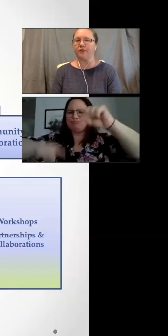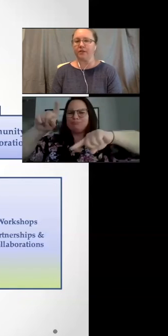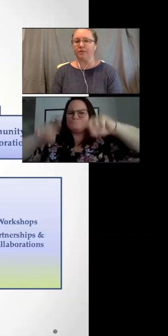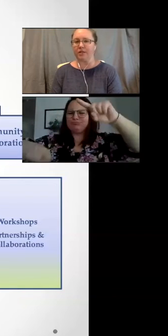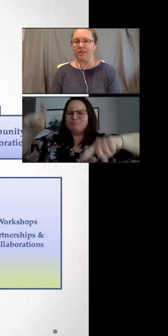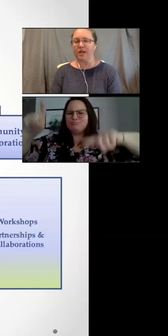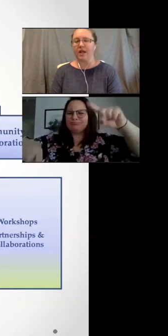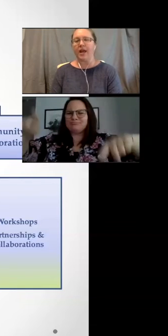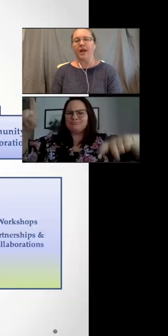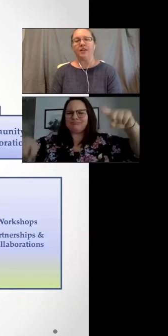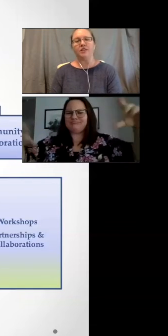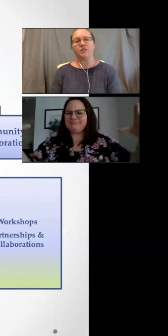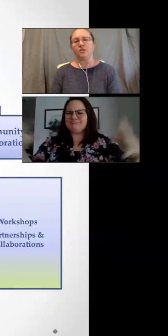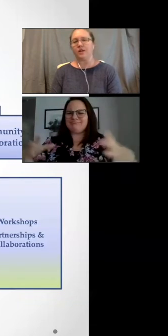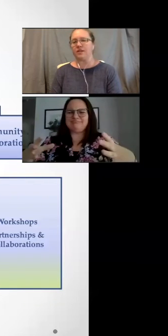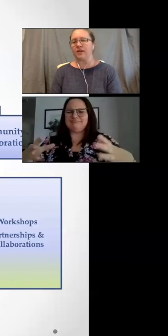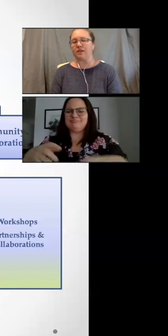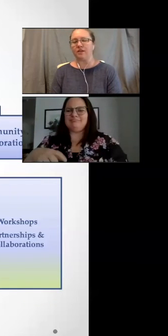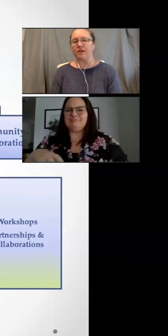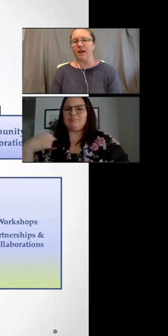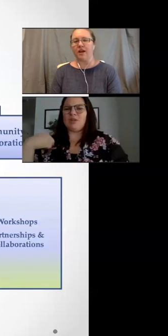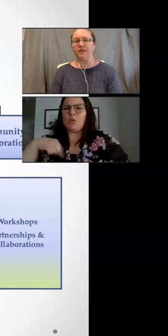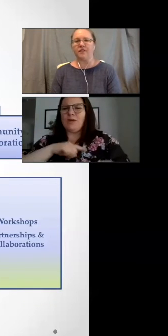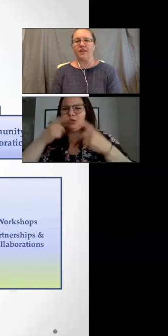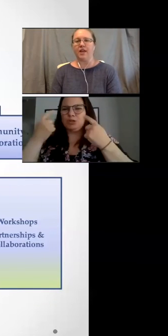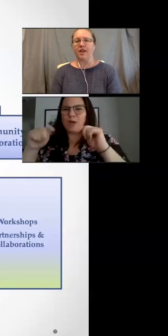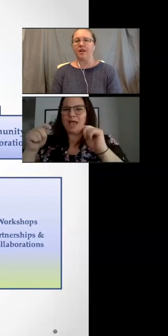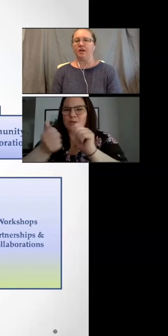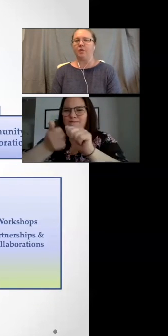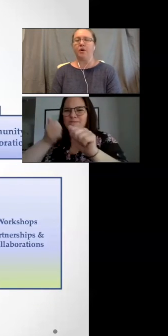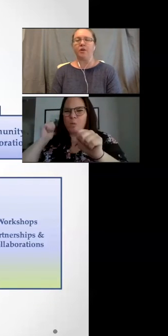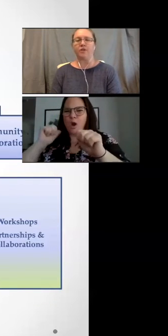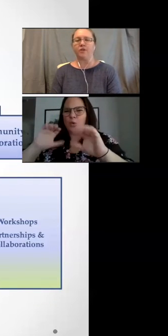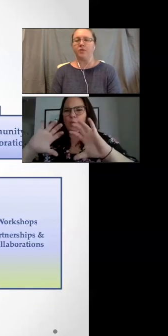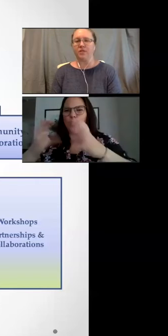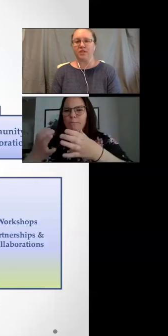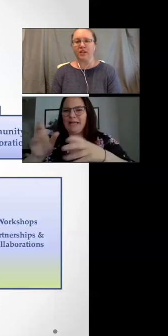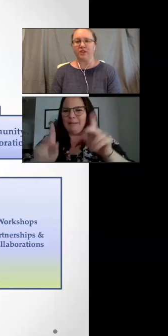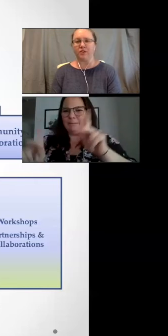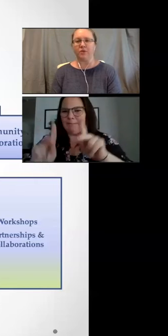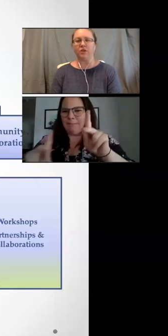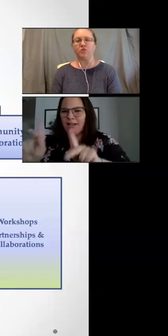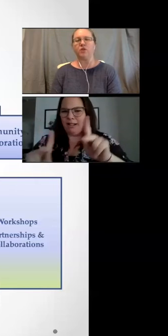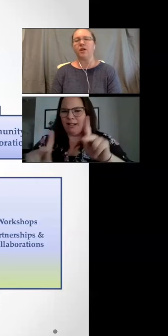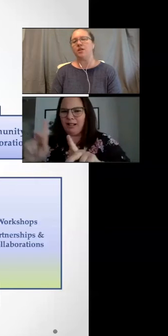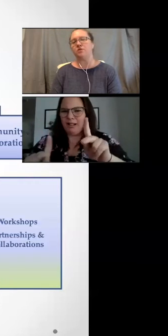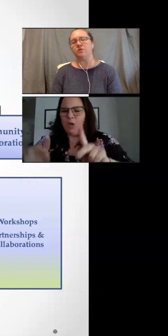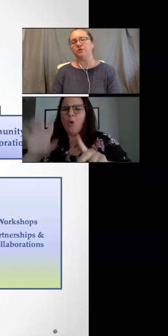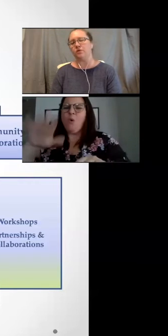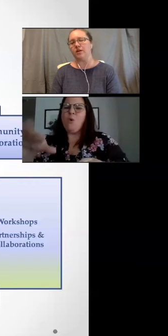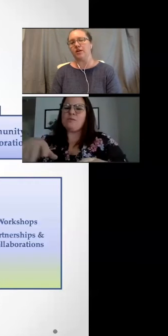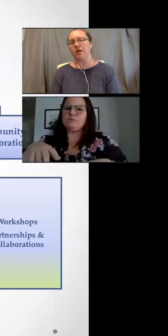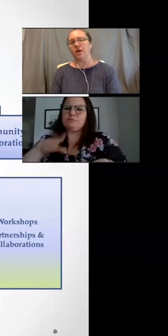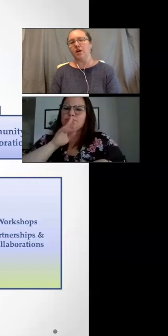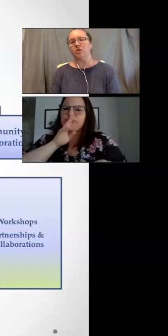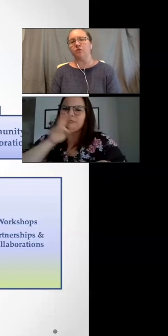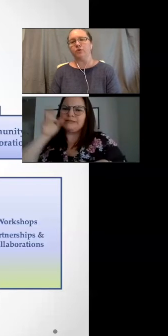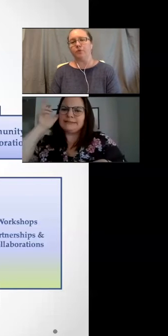skill development. And these youth get together and they are part of a community together. We are trying to